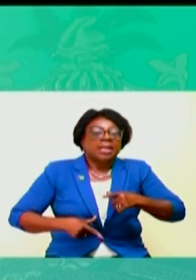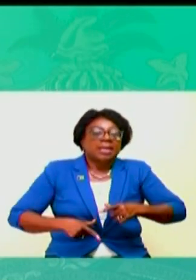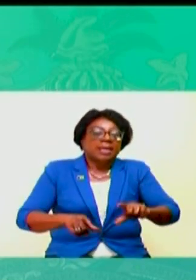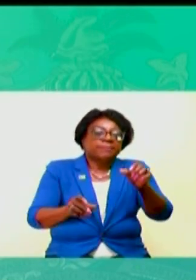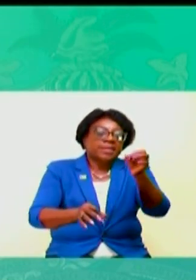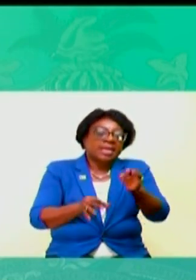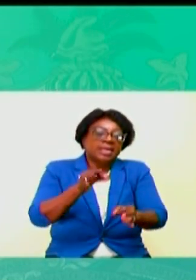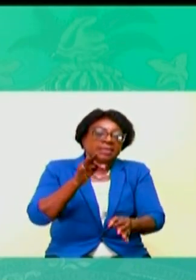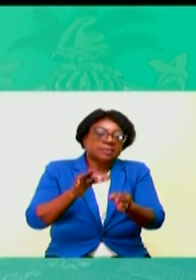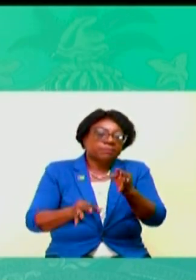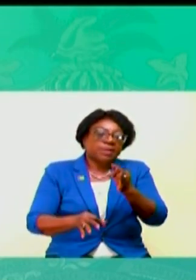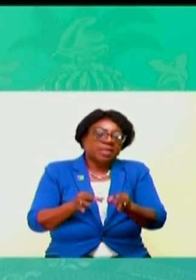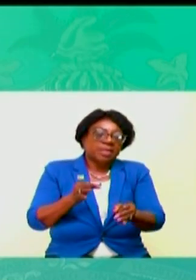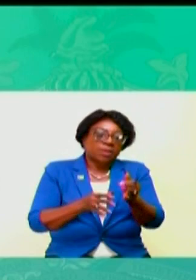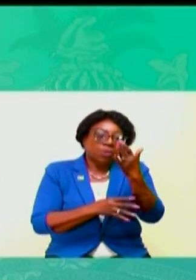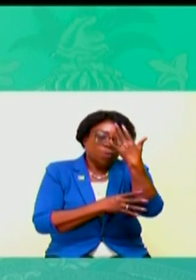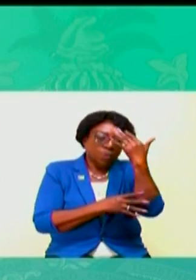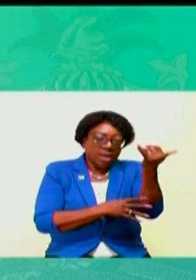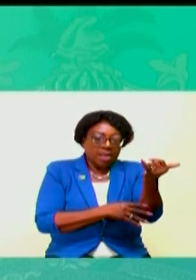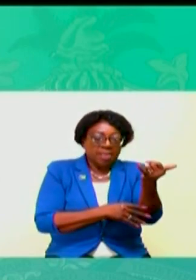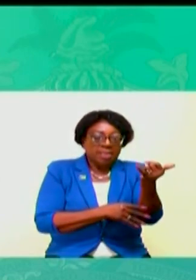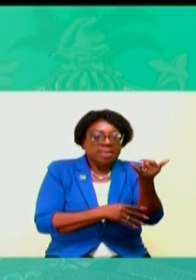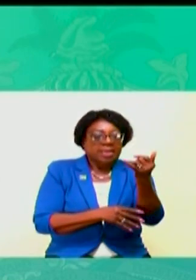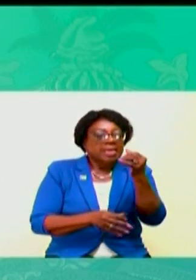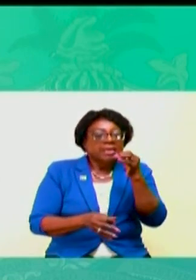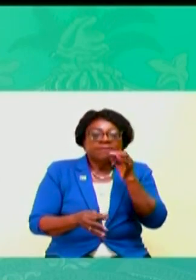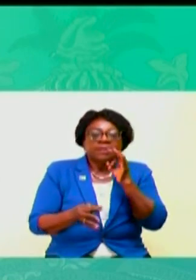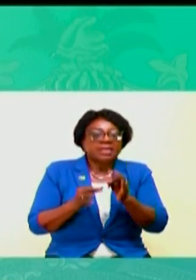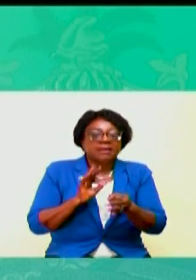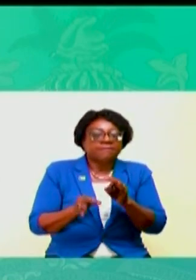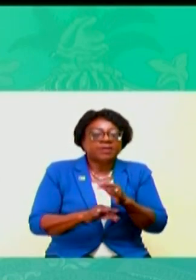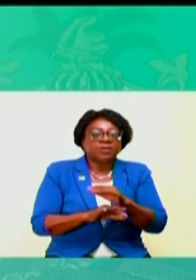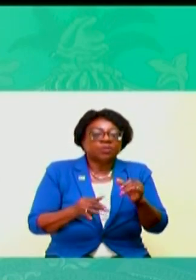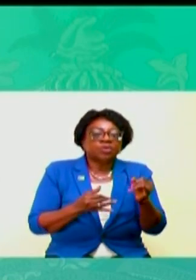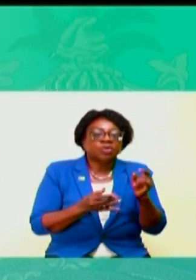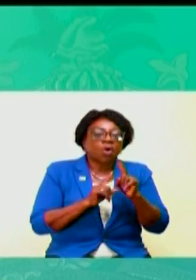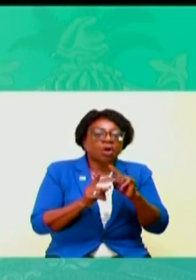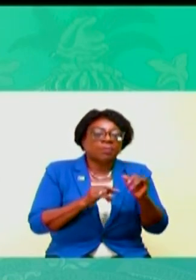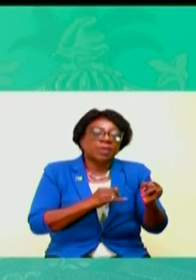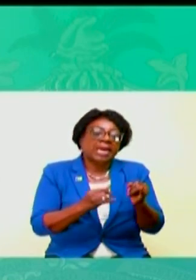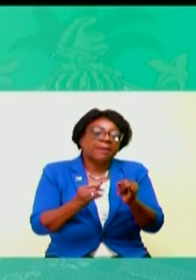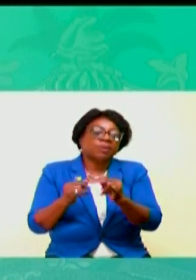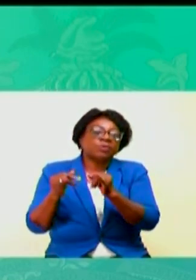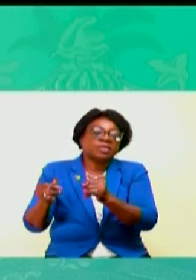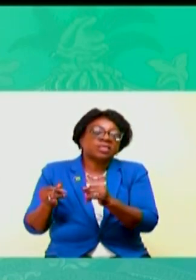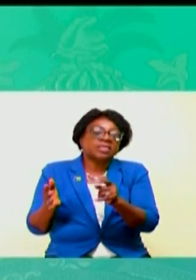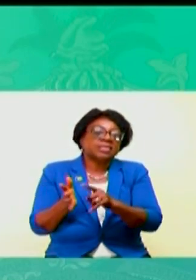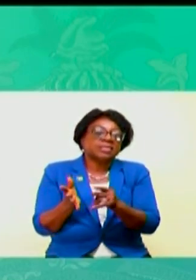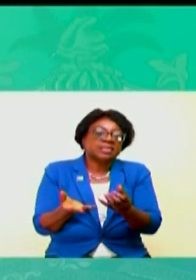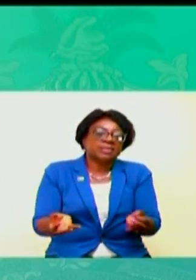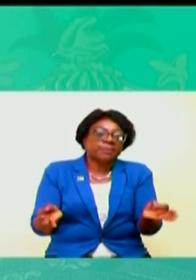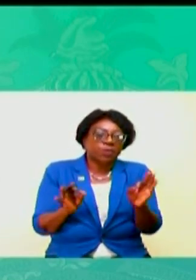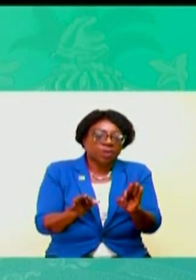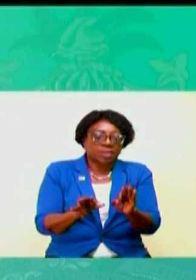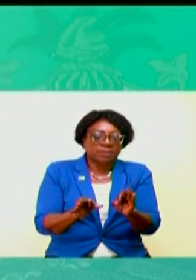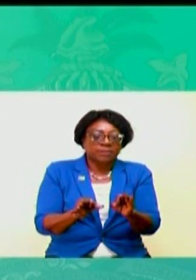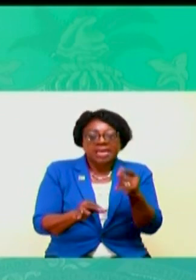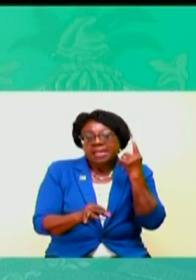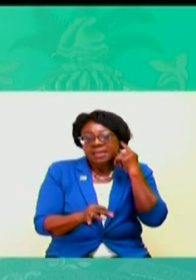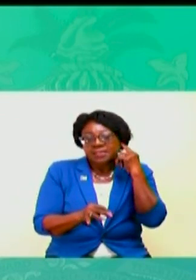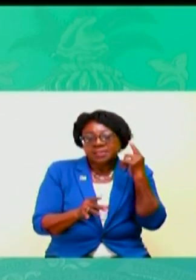this presentation today, even if I don't get to Immigration and National Training Agency and all the other departments, this is fundamental. Listen to